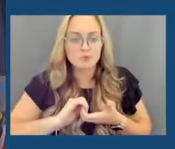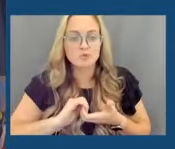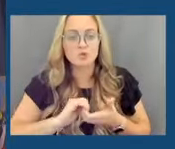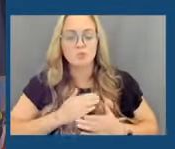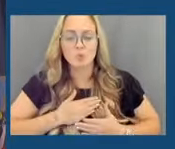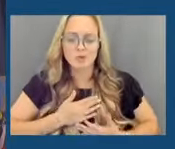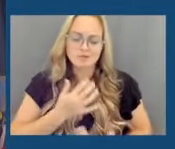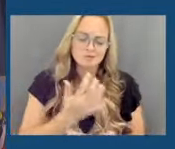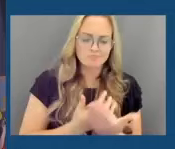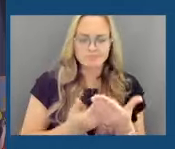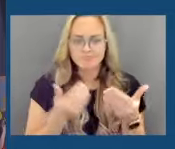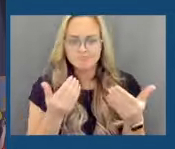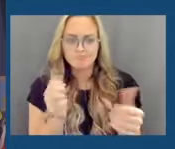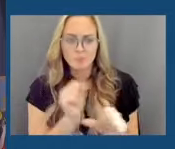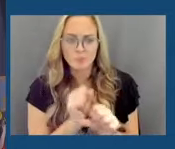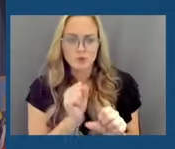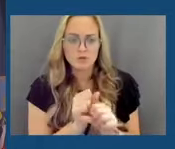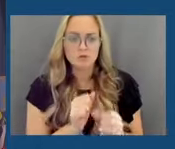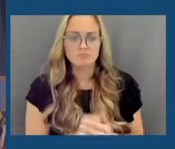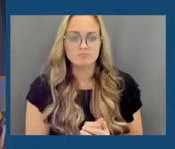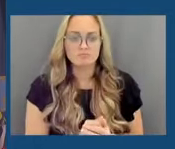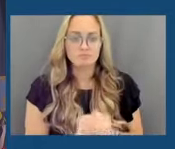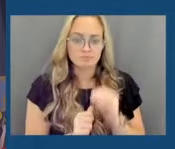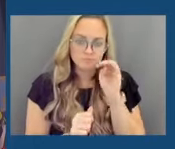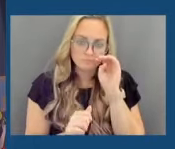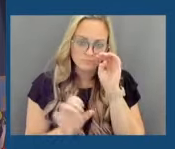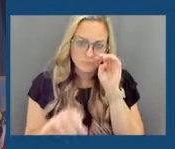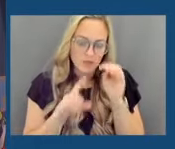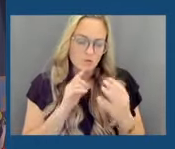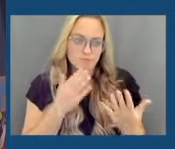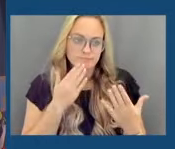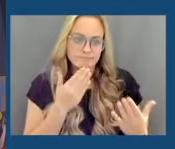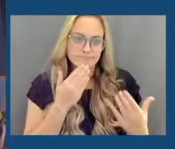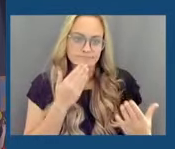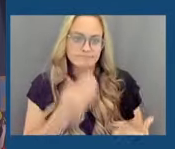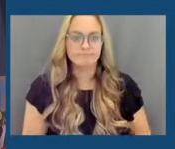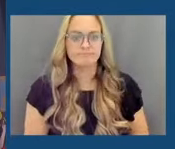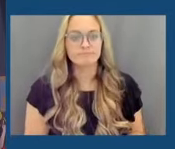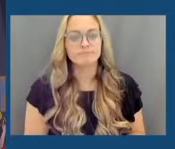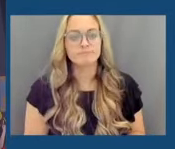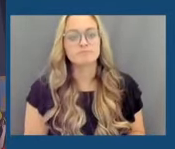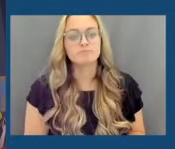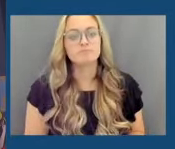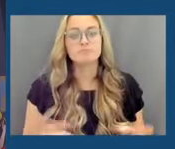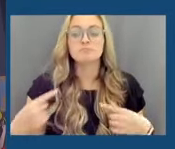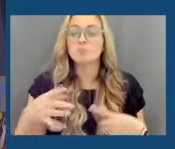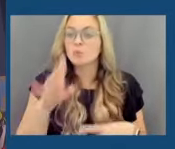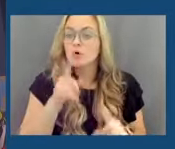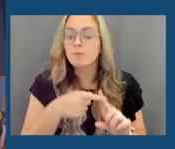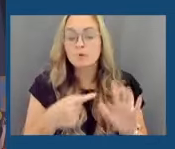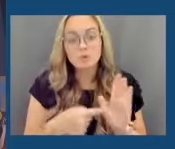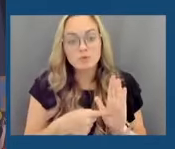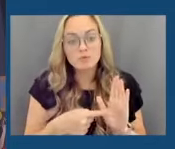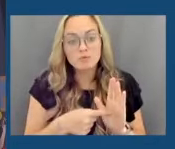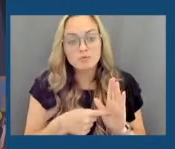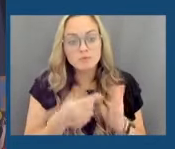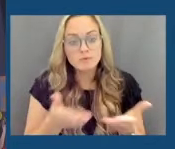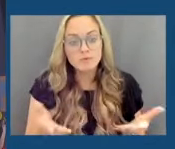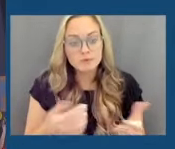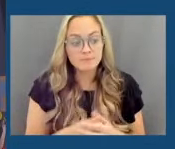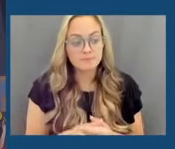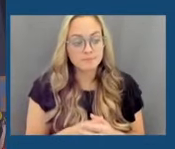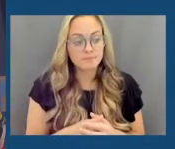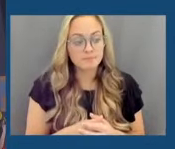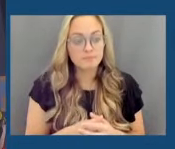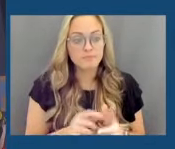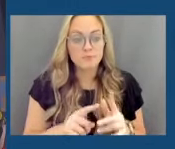sleeves and get the job done is something I'm so grateful for. So as I said, we've been talking about affordability. Started